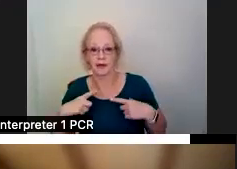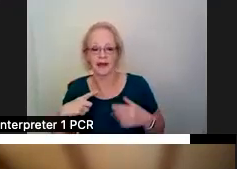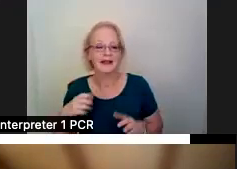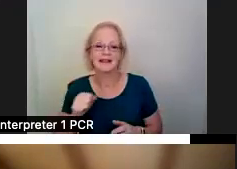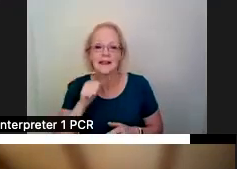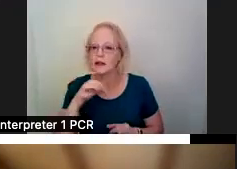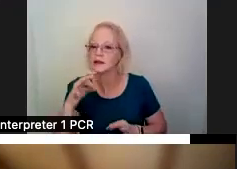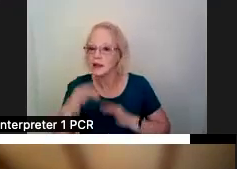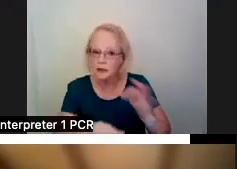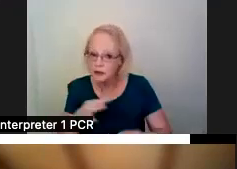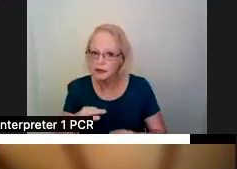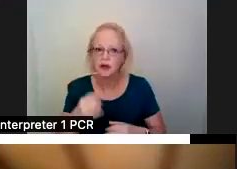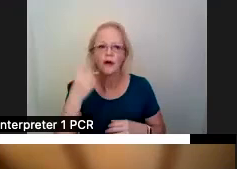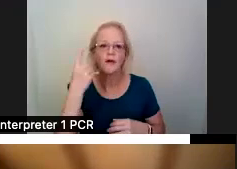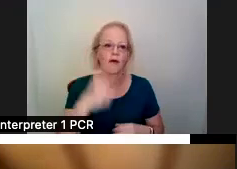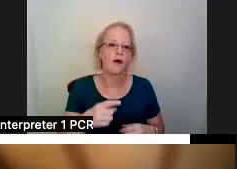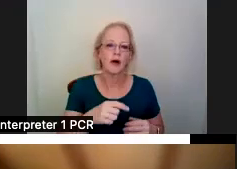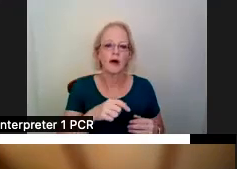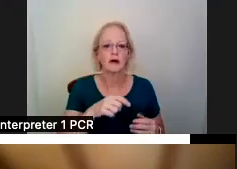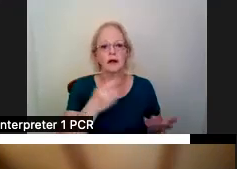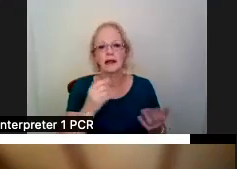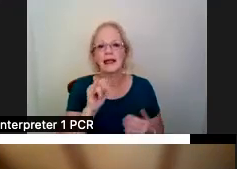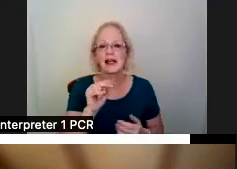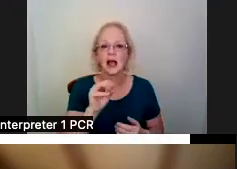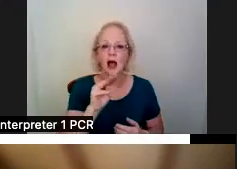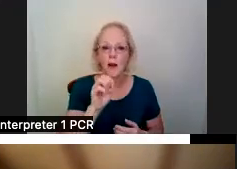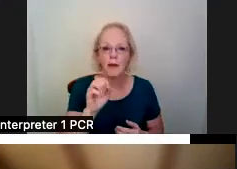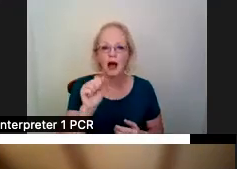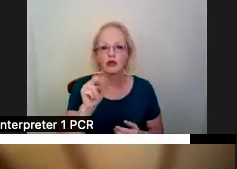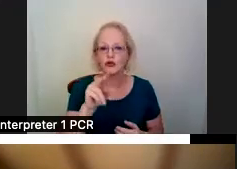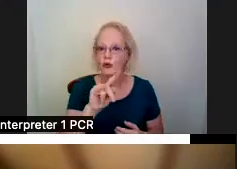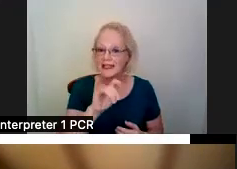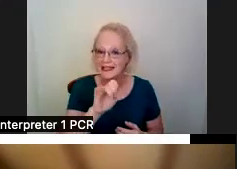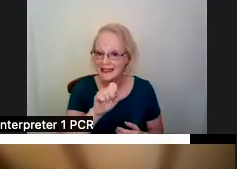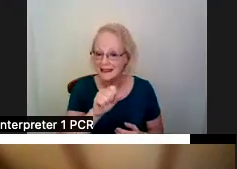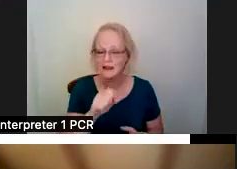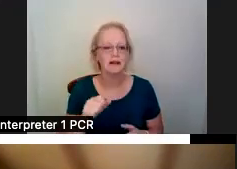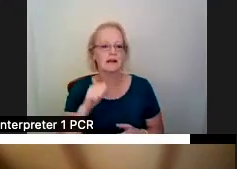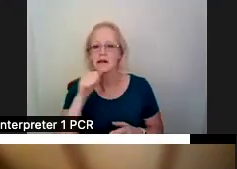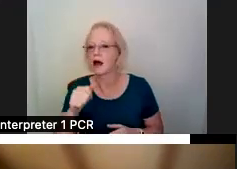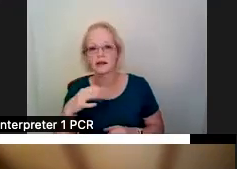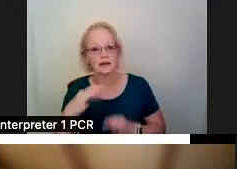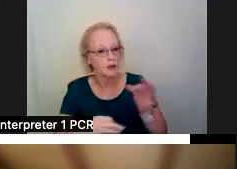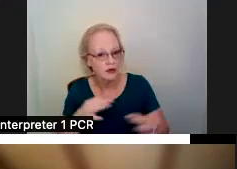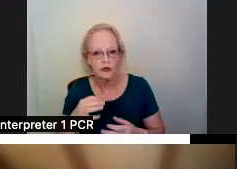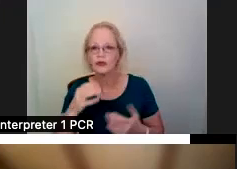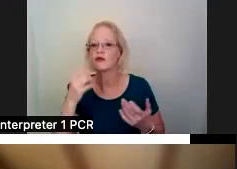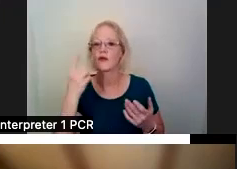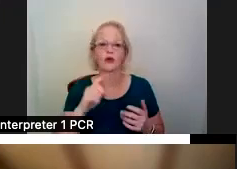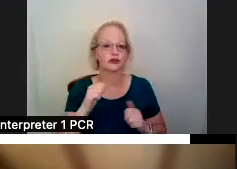substitute for income annuities or to substitute for structured